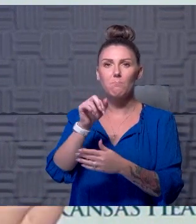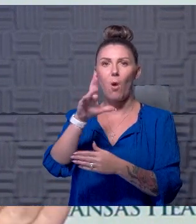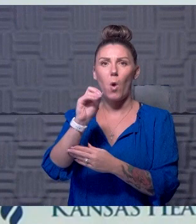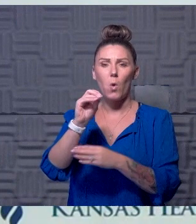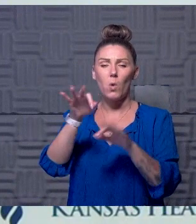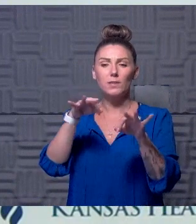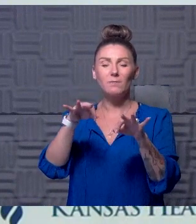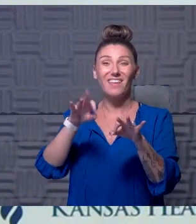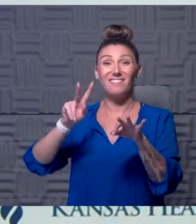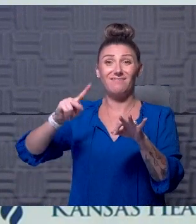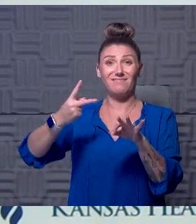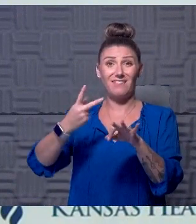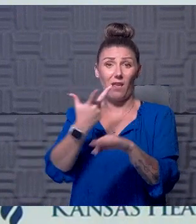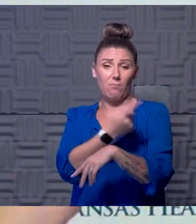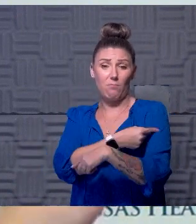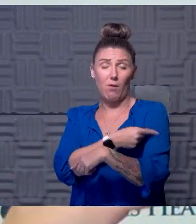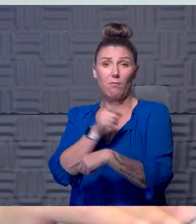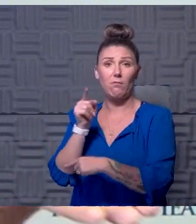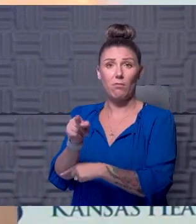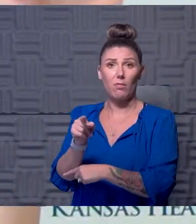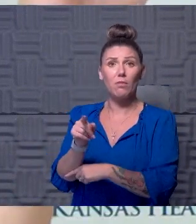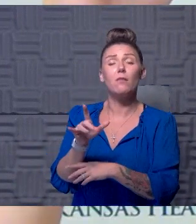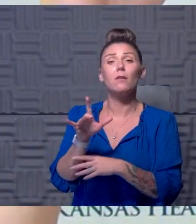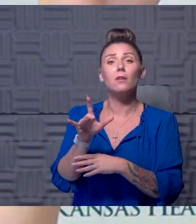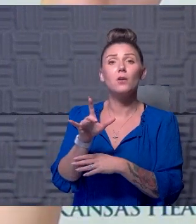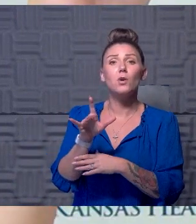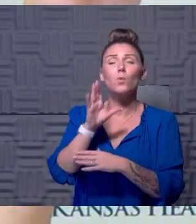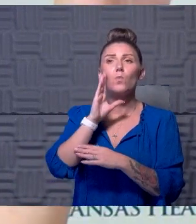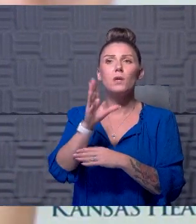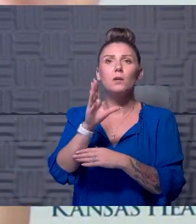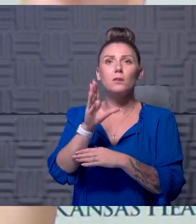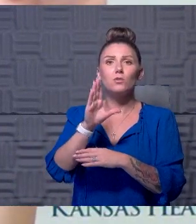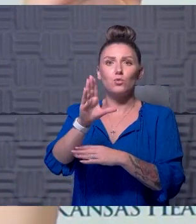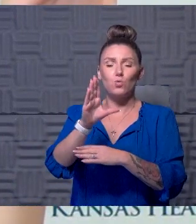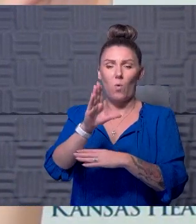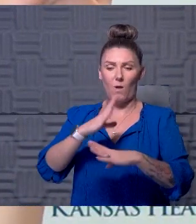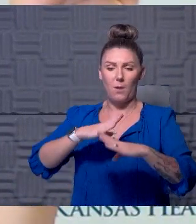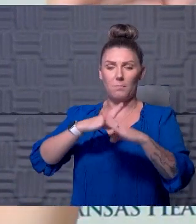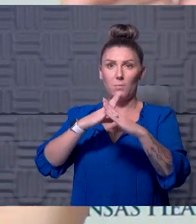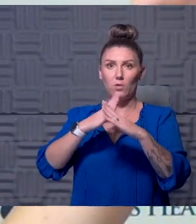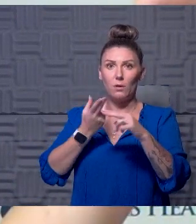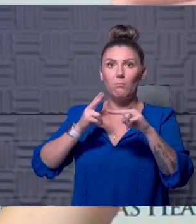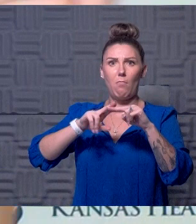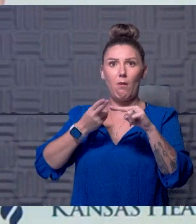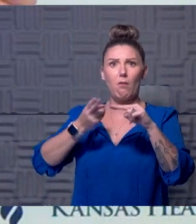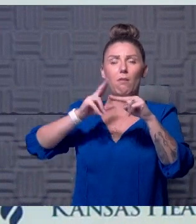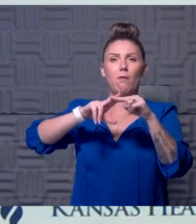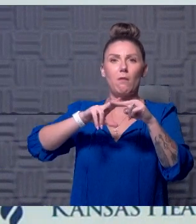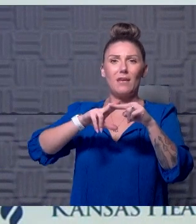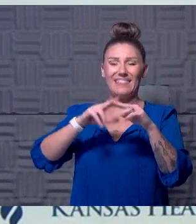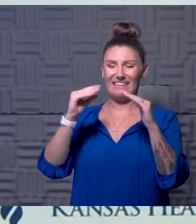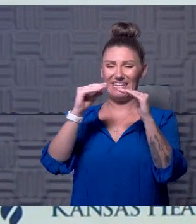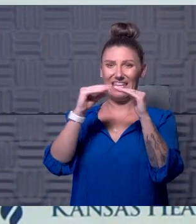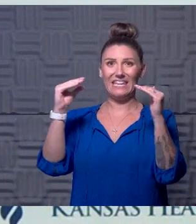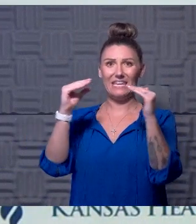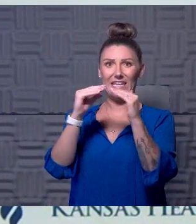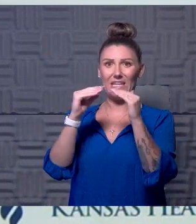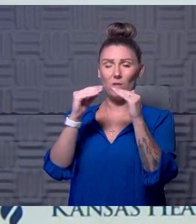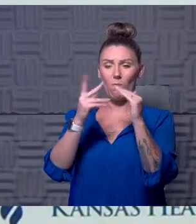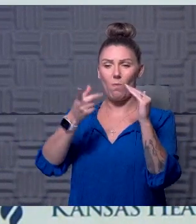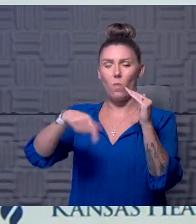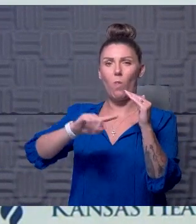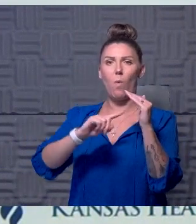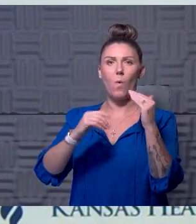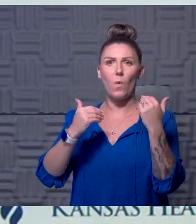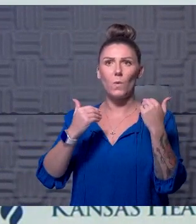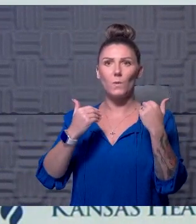the second dose of the Astrazeneca vaccine brings your immunity up to levels that are equal to those that